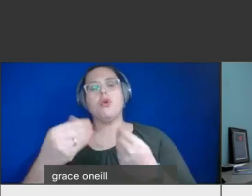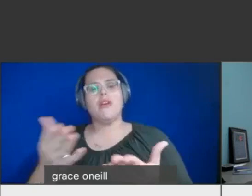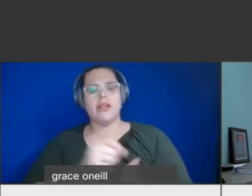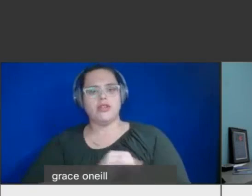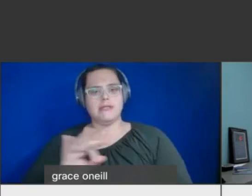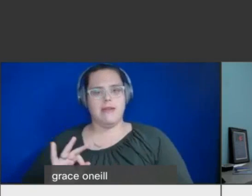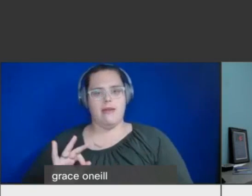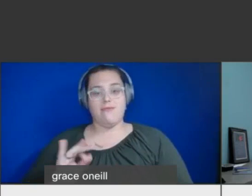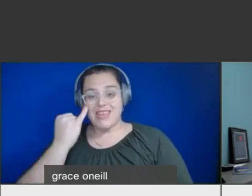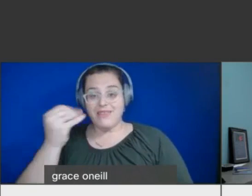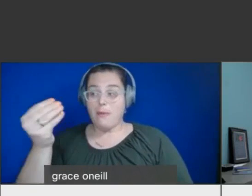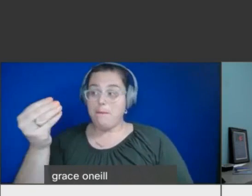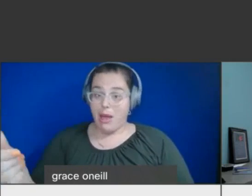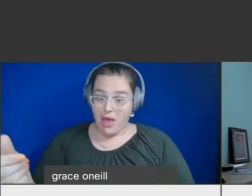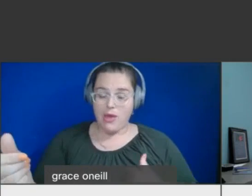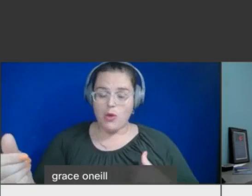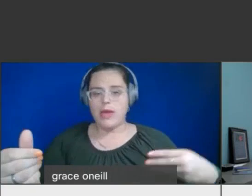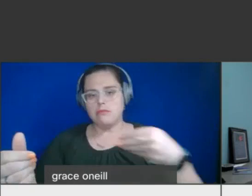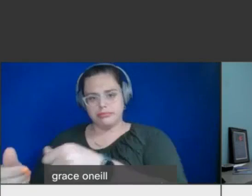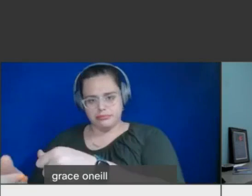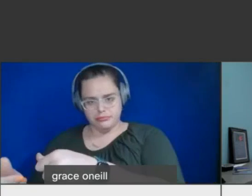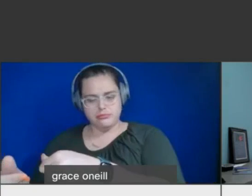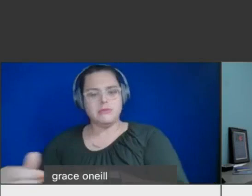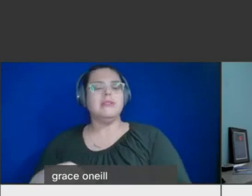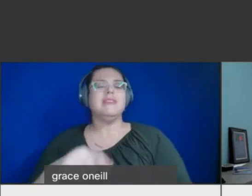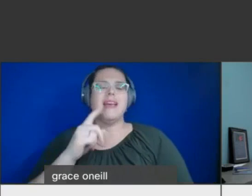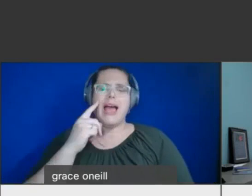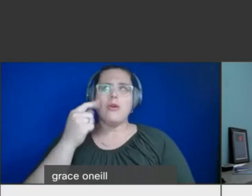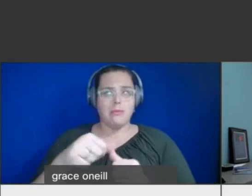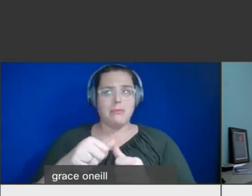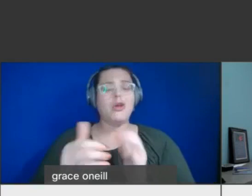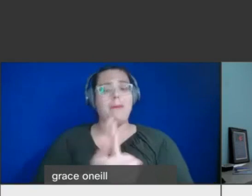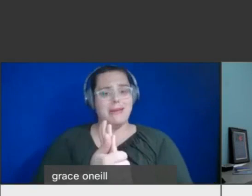our ARPA plan, I think. I know it was in our Appendix K.